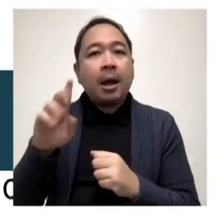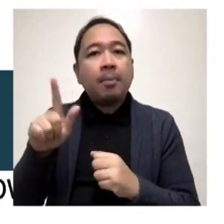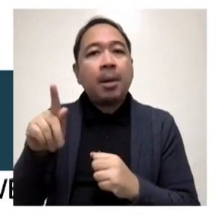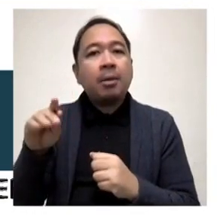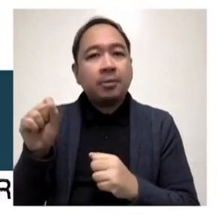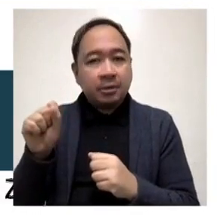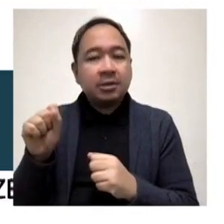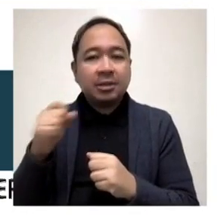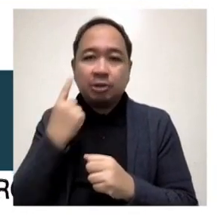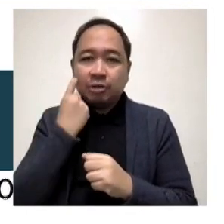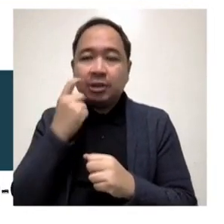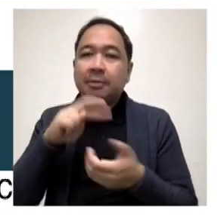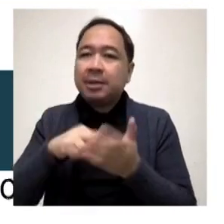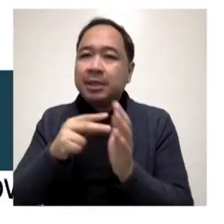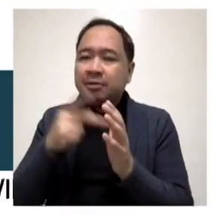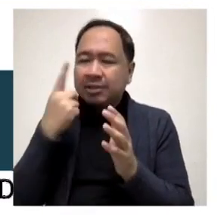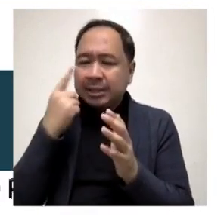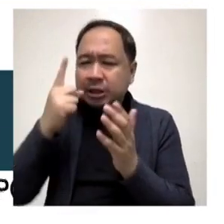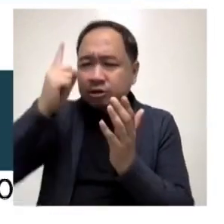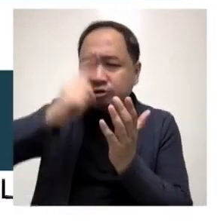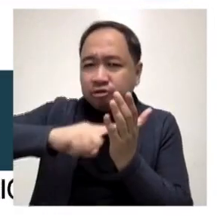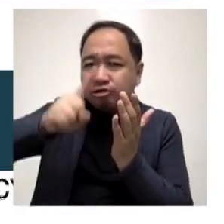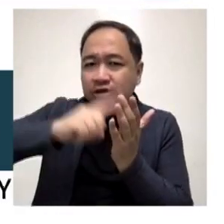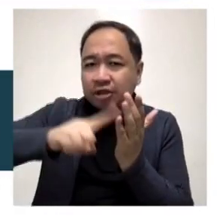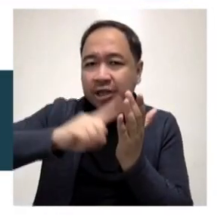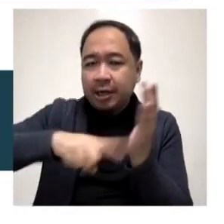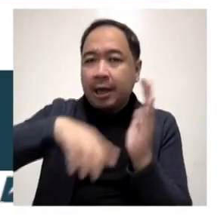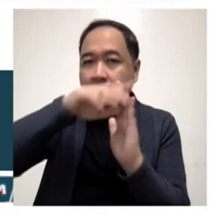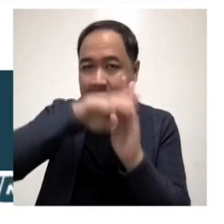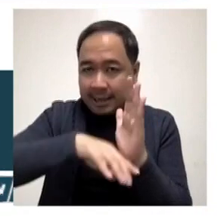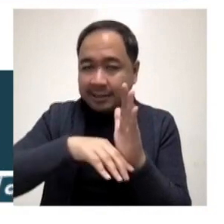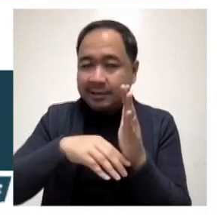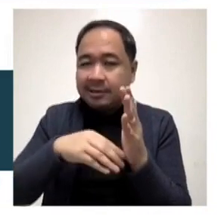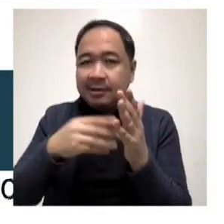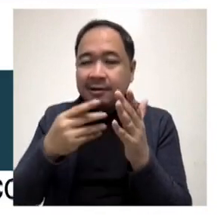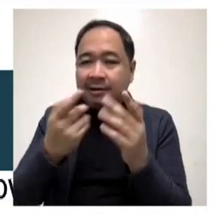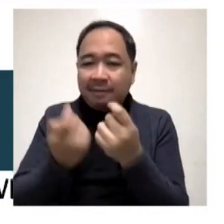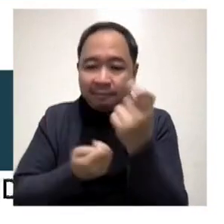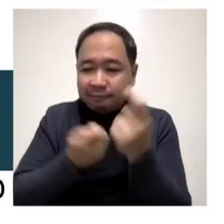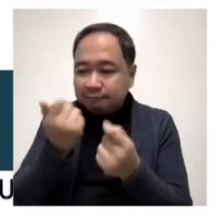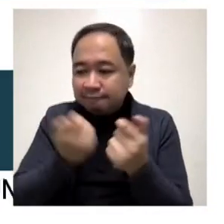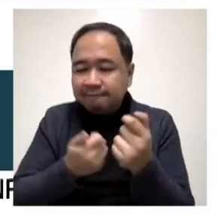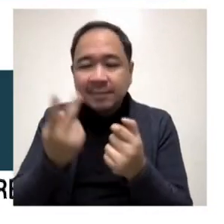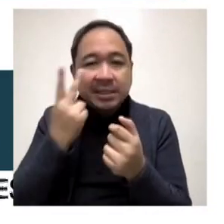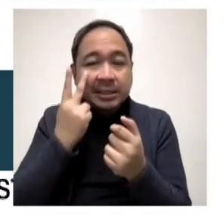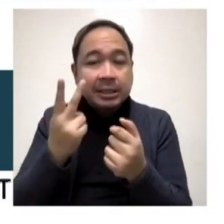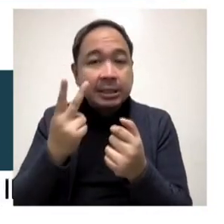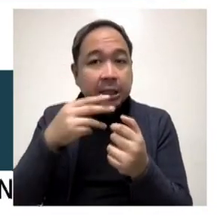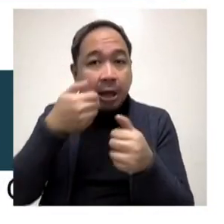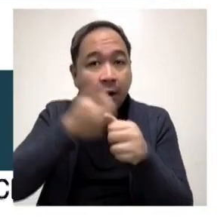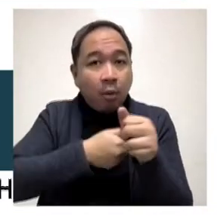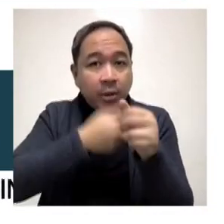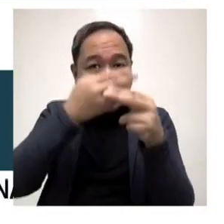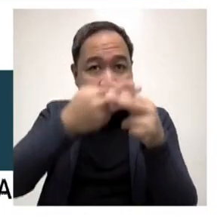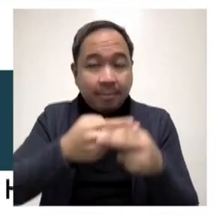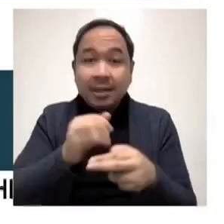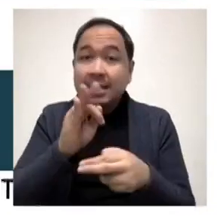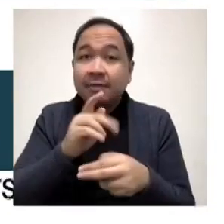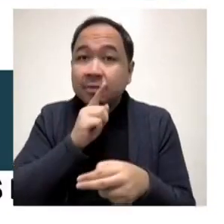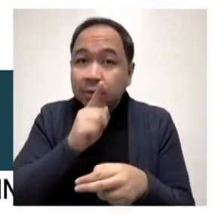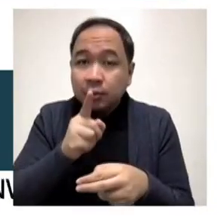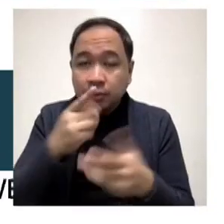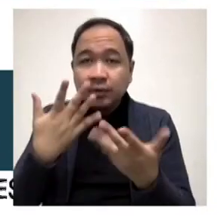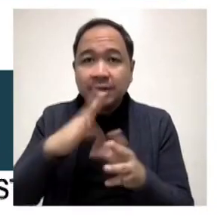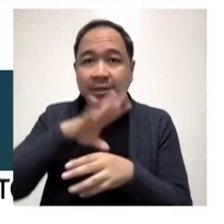they will have to filter and validate the list. Of course, go through each and every name and see if indeed they are involved in illegal drugs.